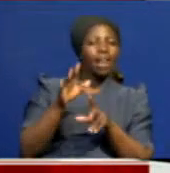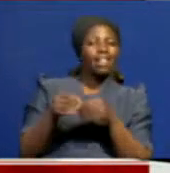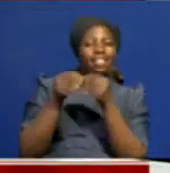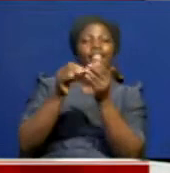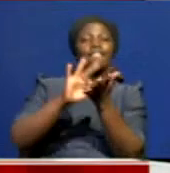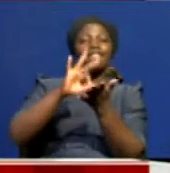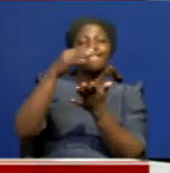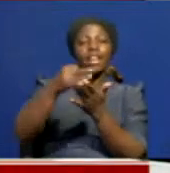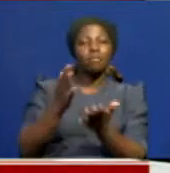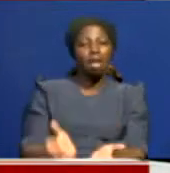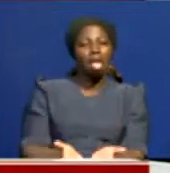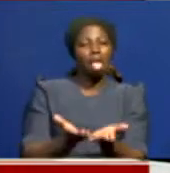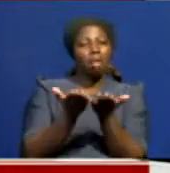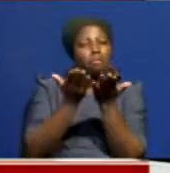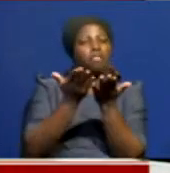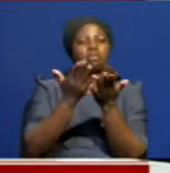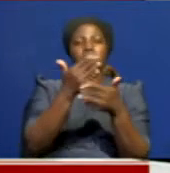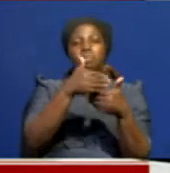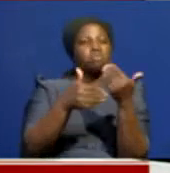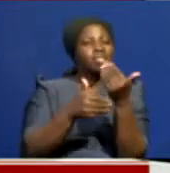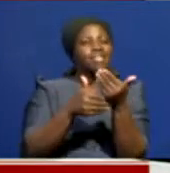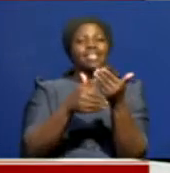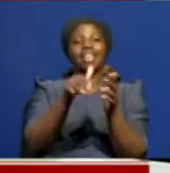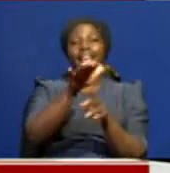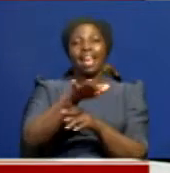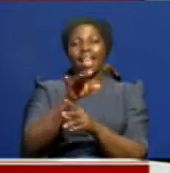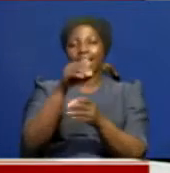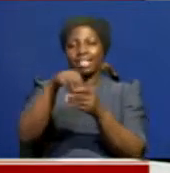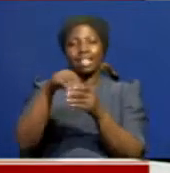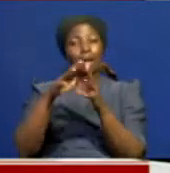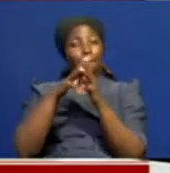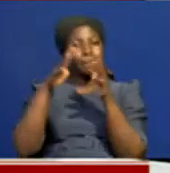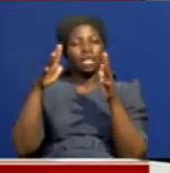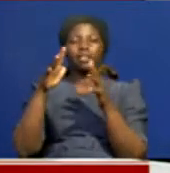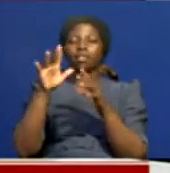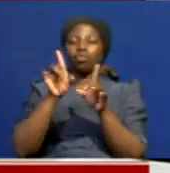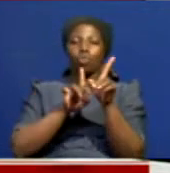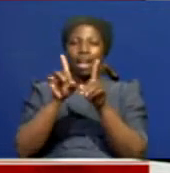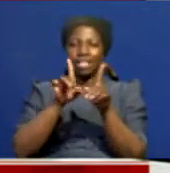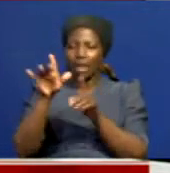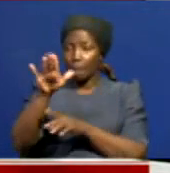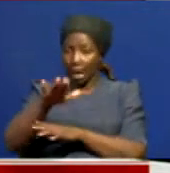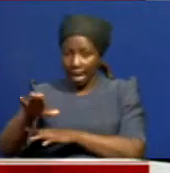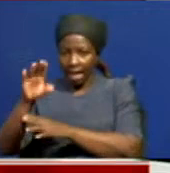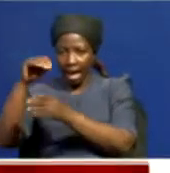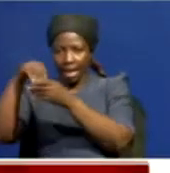upgrade infrastructure development in major tourism attraction sites at the coast.